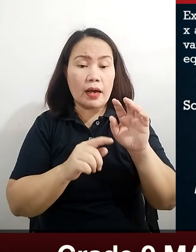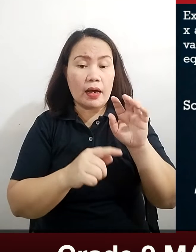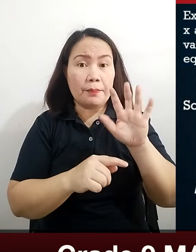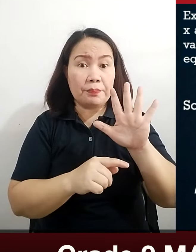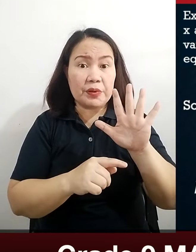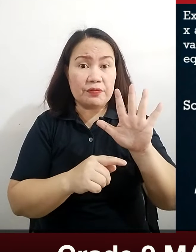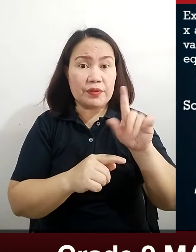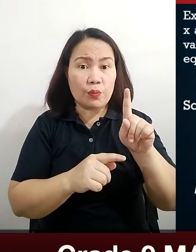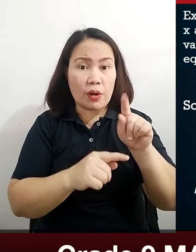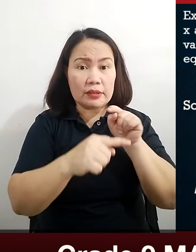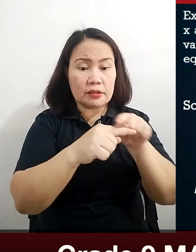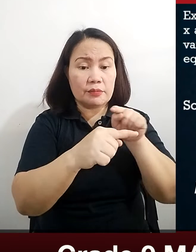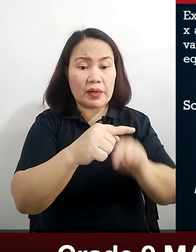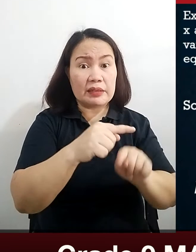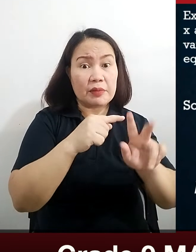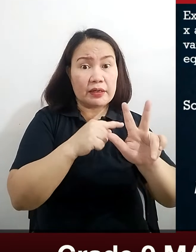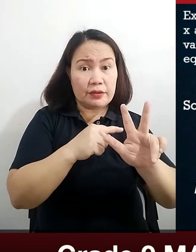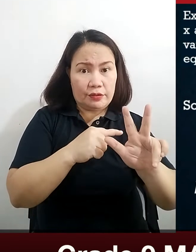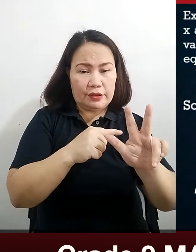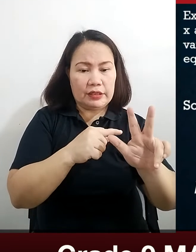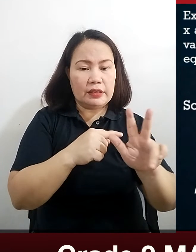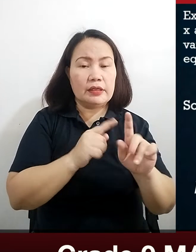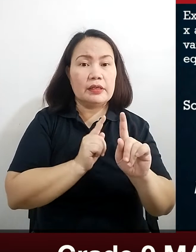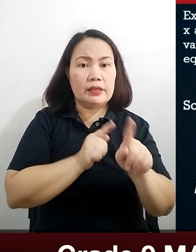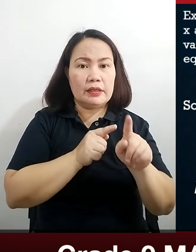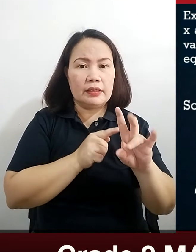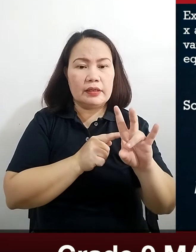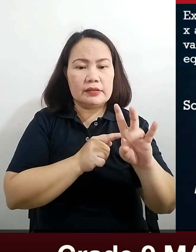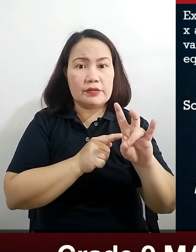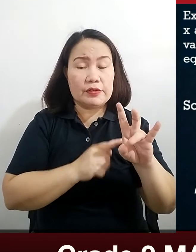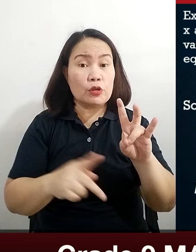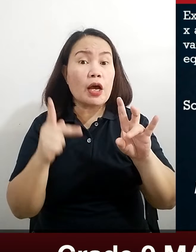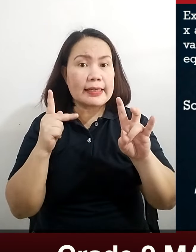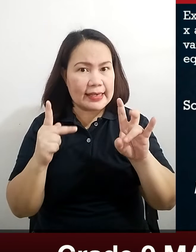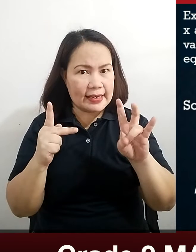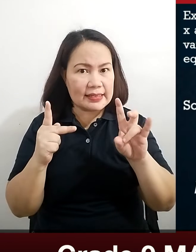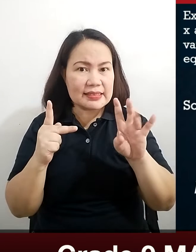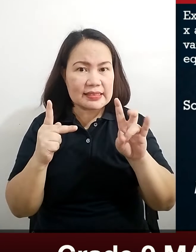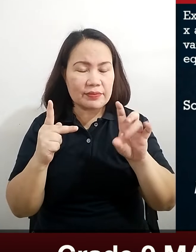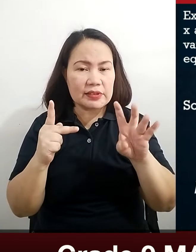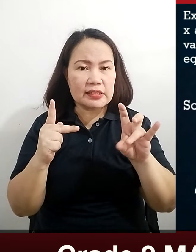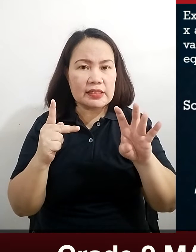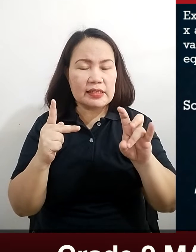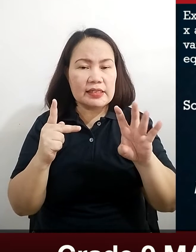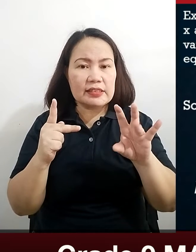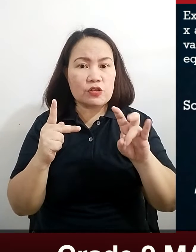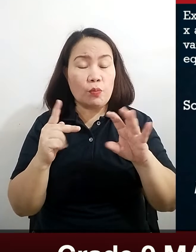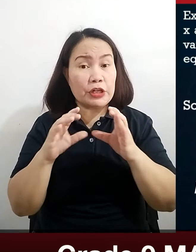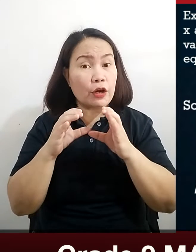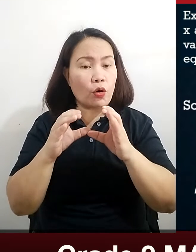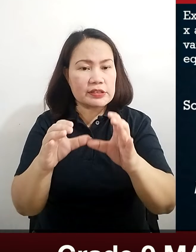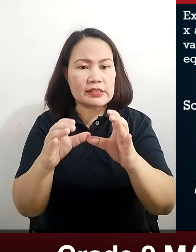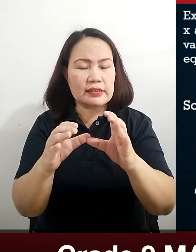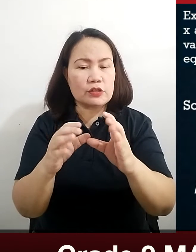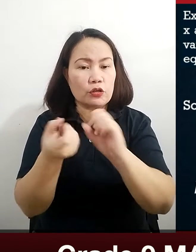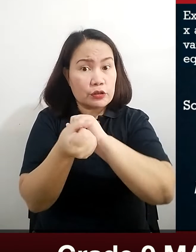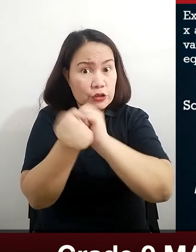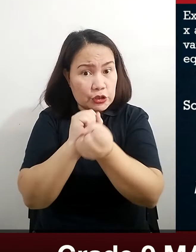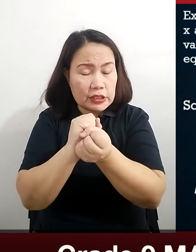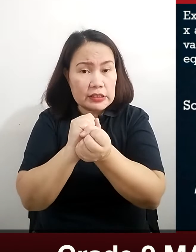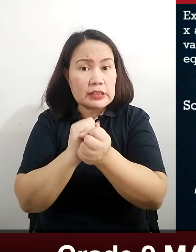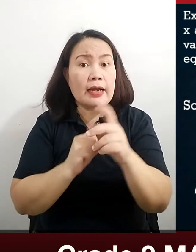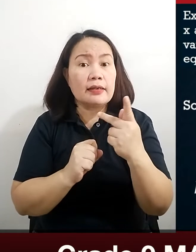ibig sabihin yung constant natin is 17. So balik tayo dun sa equation natin. Papalitan natin yung k natin ng 17.